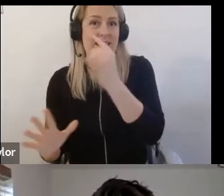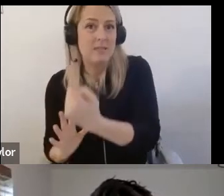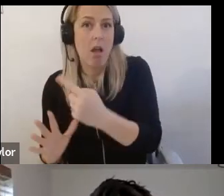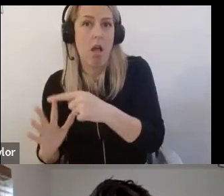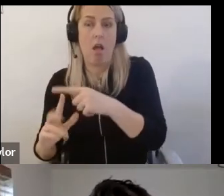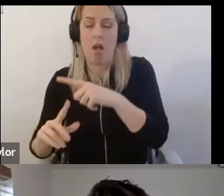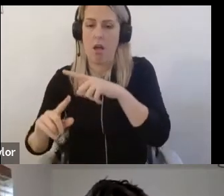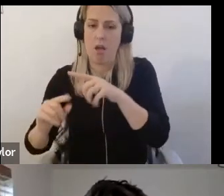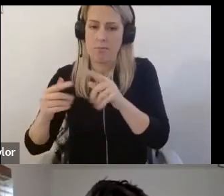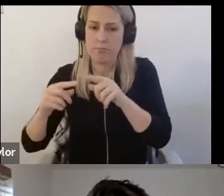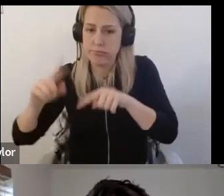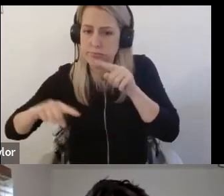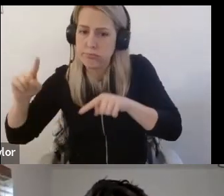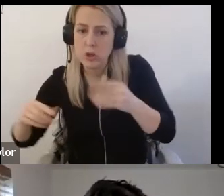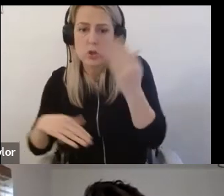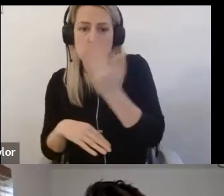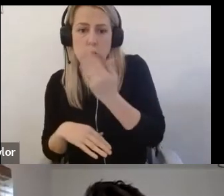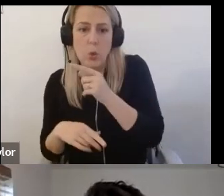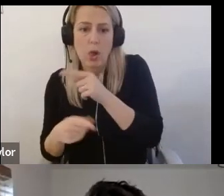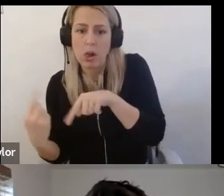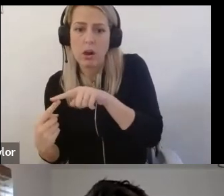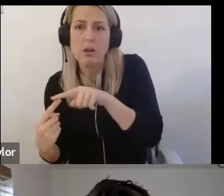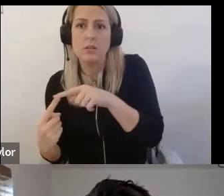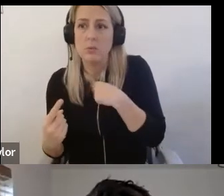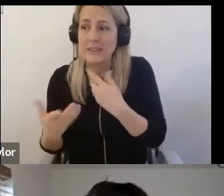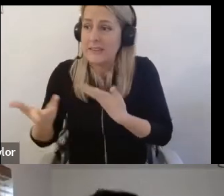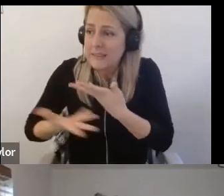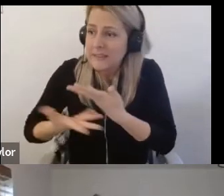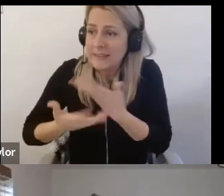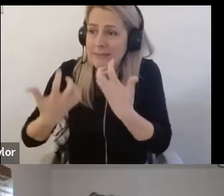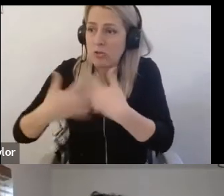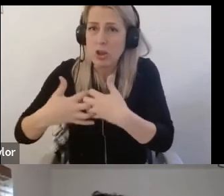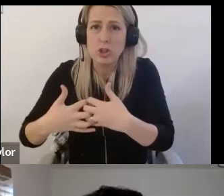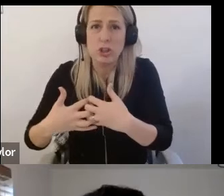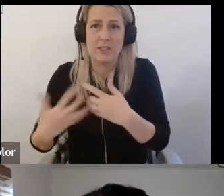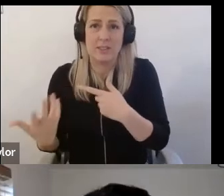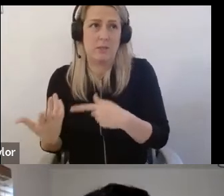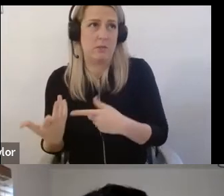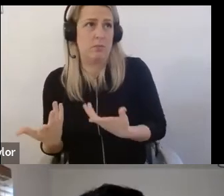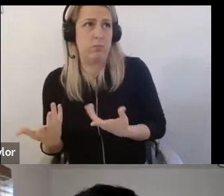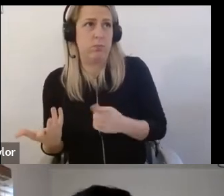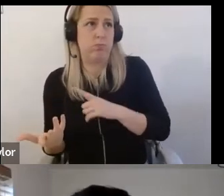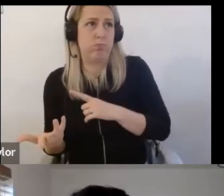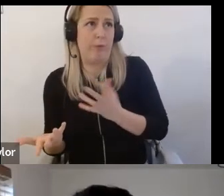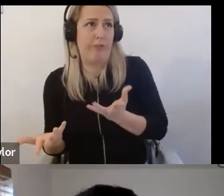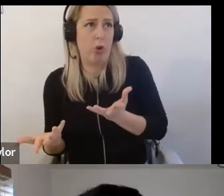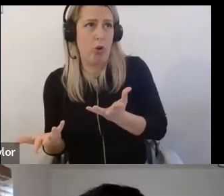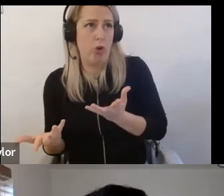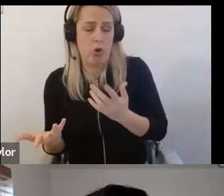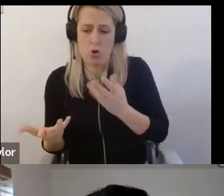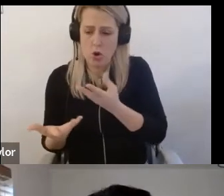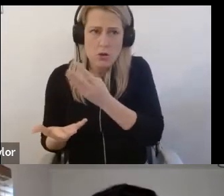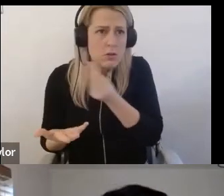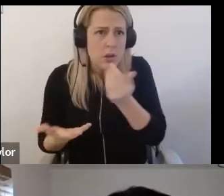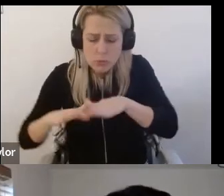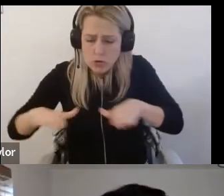like, we don't have shoes on our kids' feet. So yeah, I absolutely see that resourcing piece as a challenge in certain